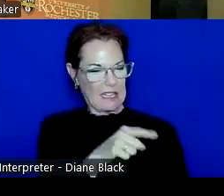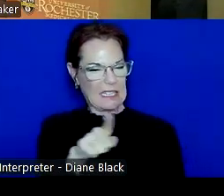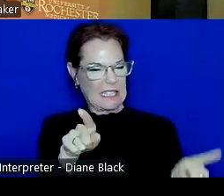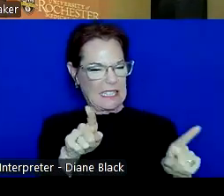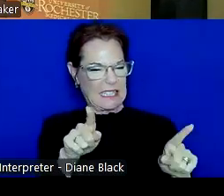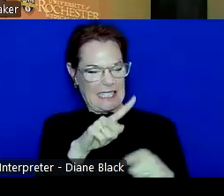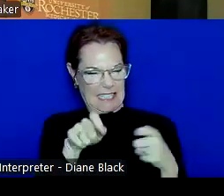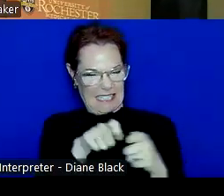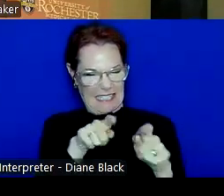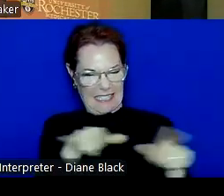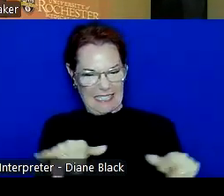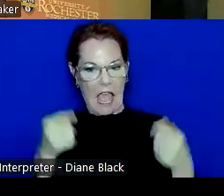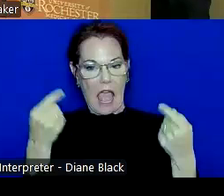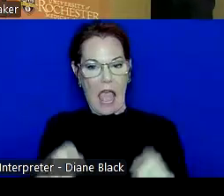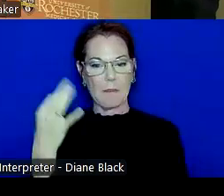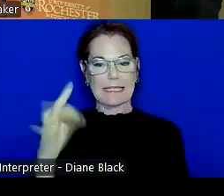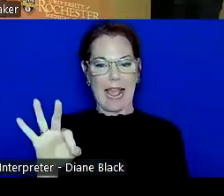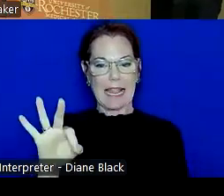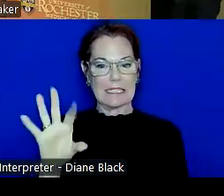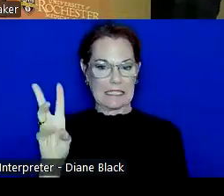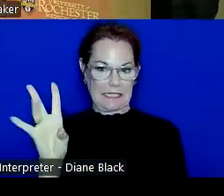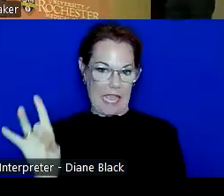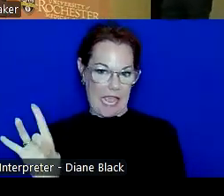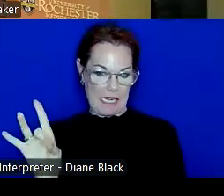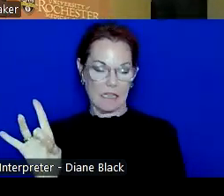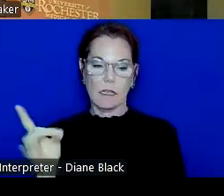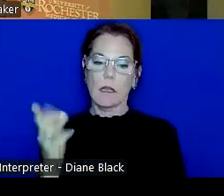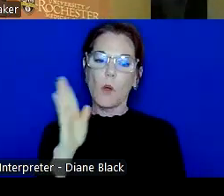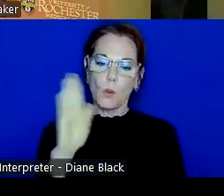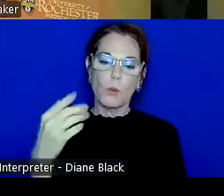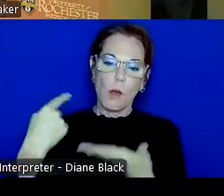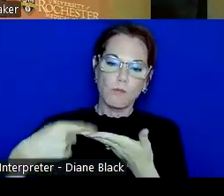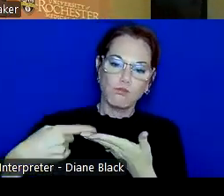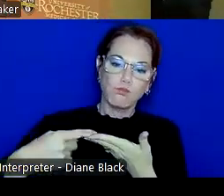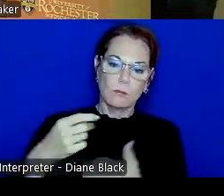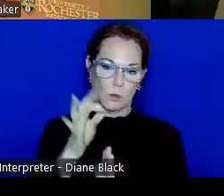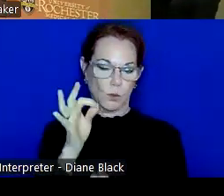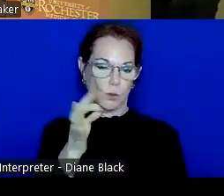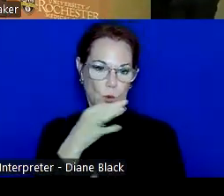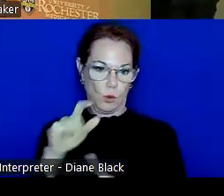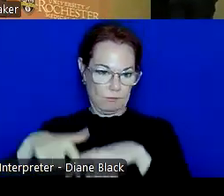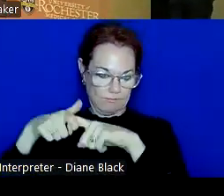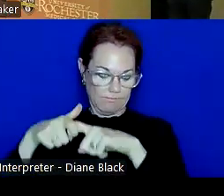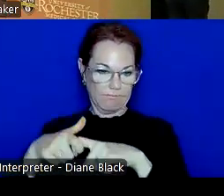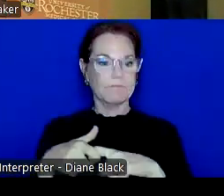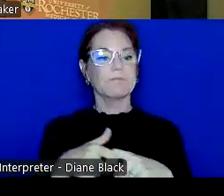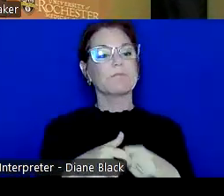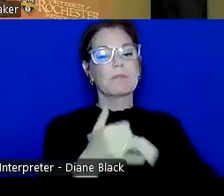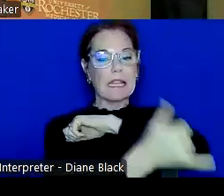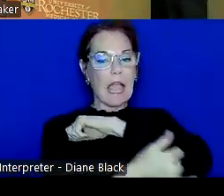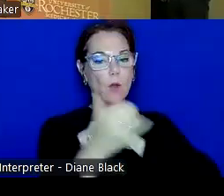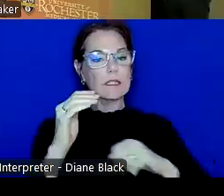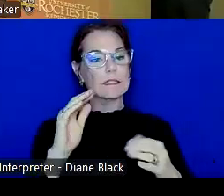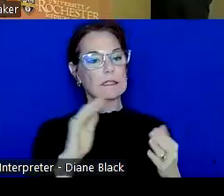in 1968 that we're going to focus a lot on today in just a minute. The county and city government came together